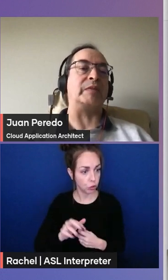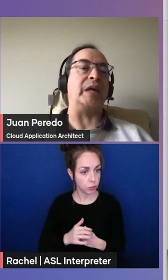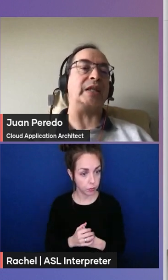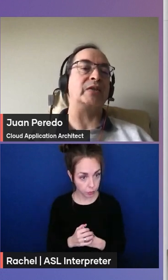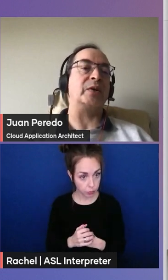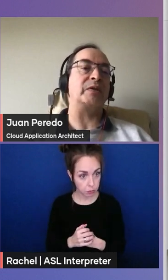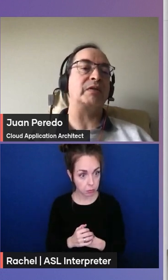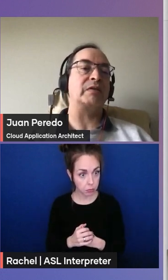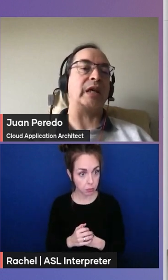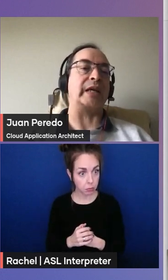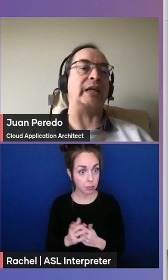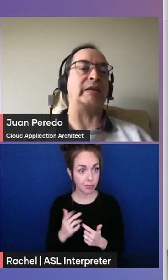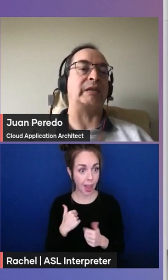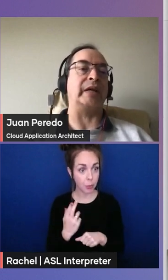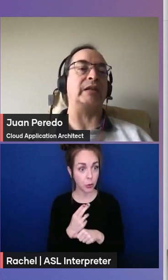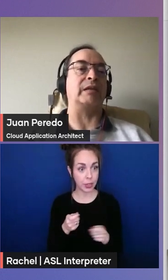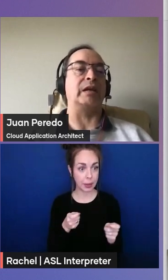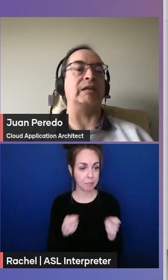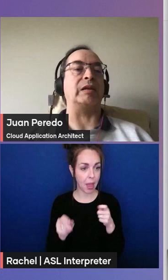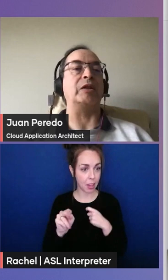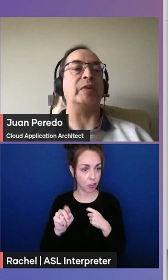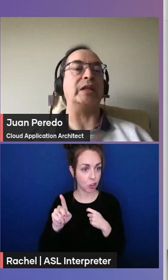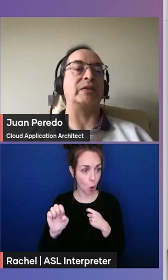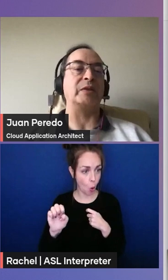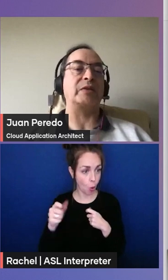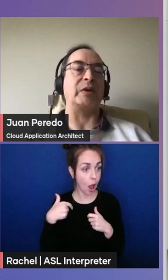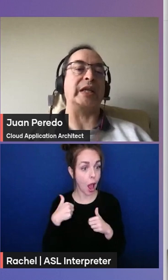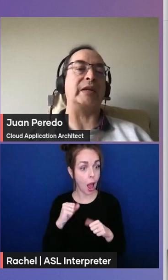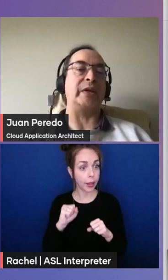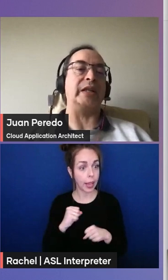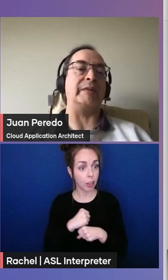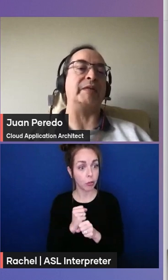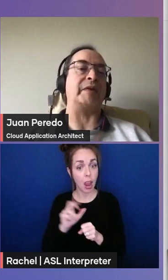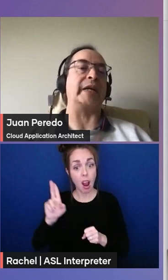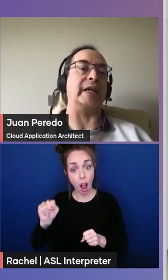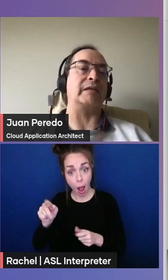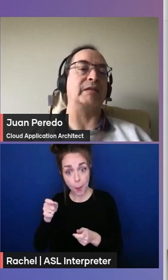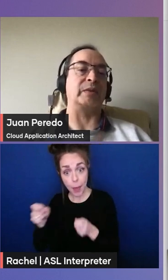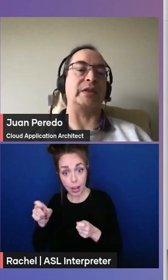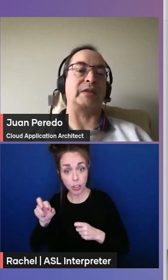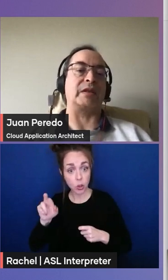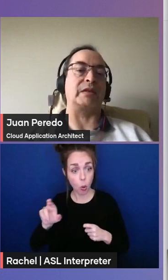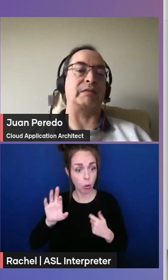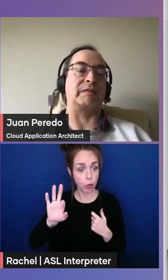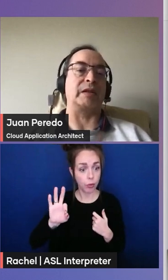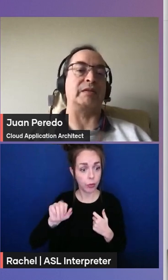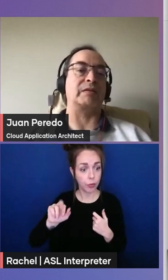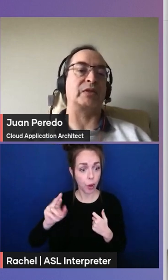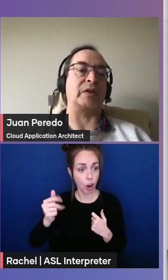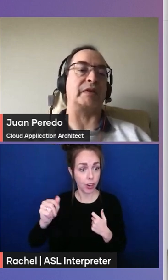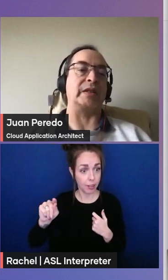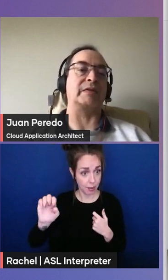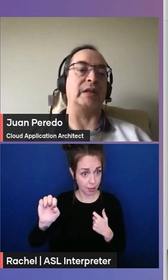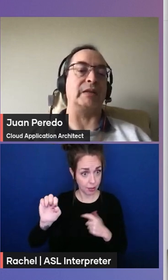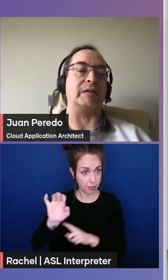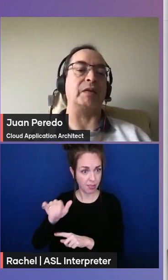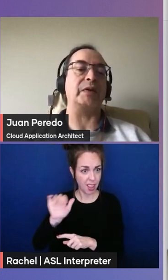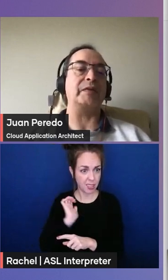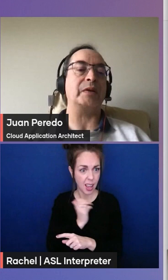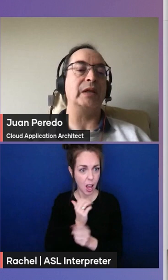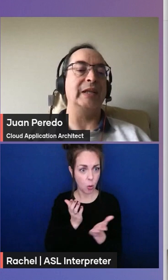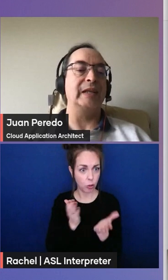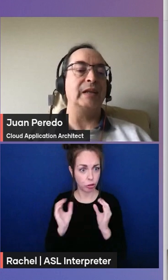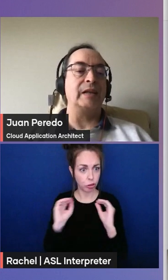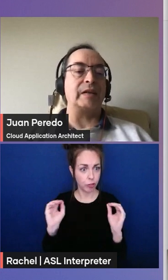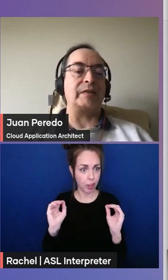I'm using managed nodes. I can create unmanaged nodes, or I can create even Fargate, which is our serverless offering